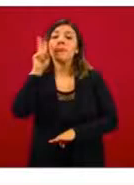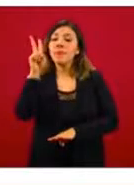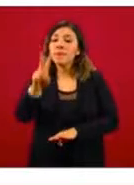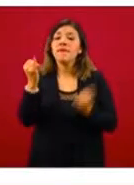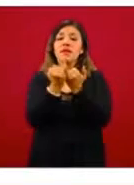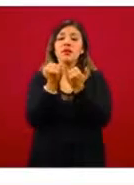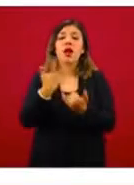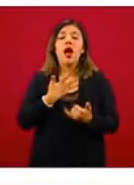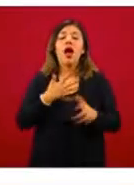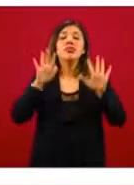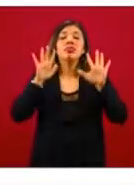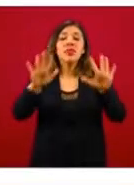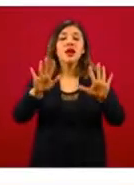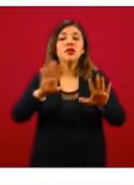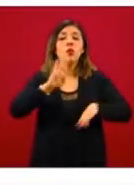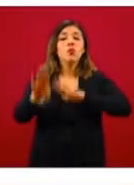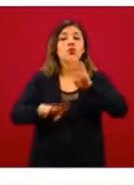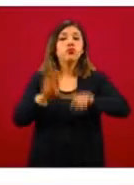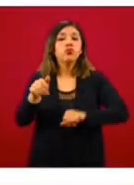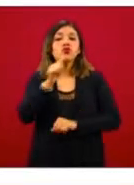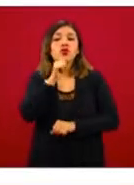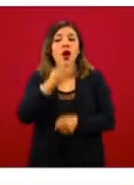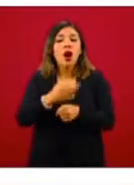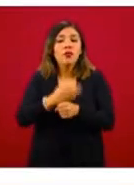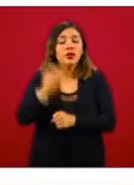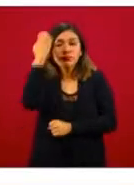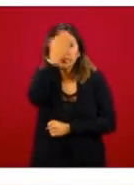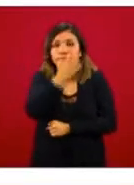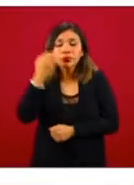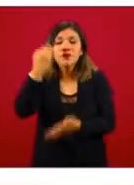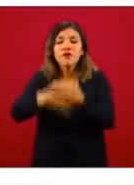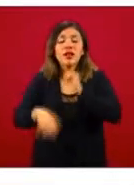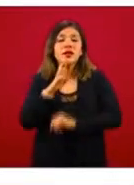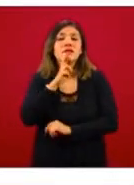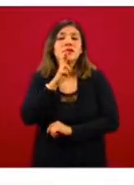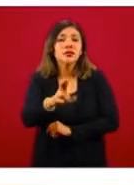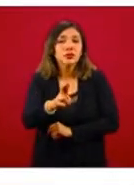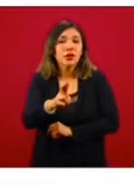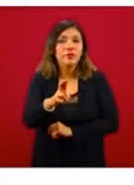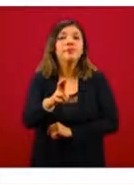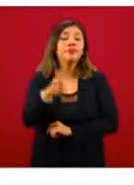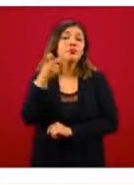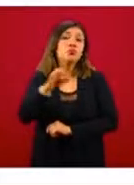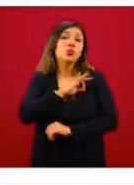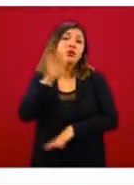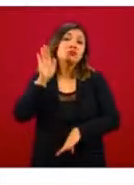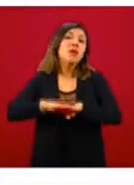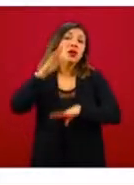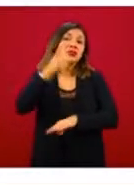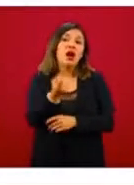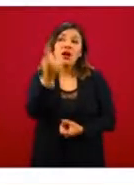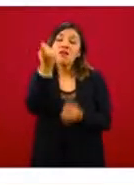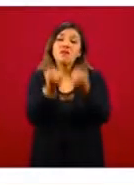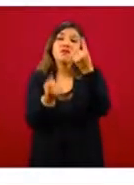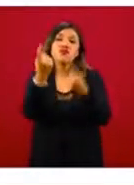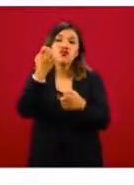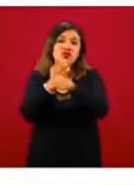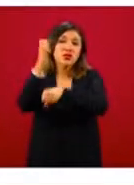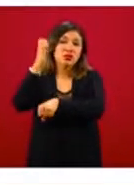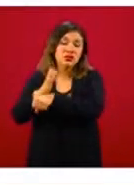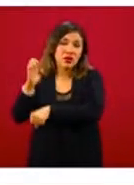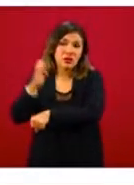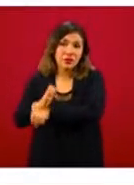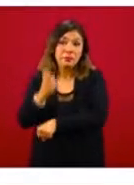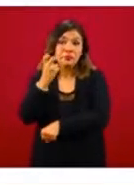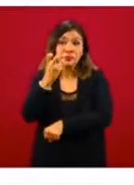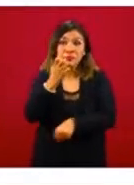lives. We can see that there are 10 suspected deaths that we're still waiting, so that proportion